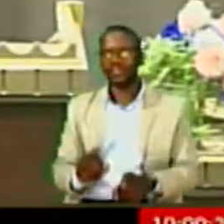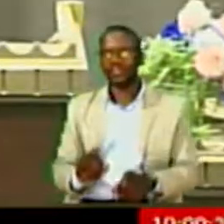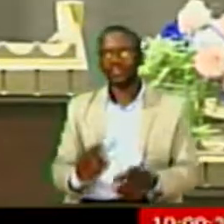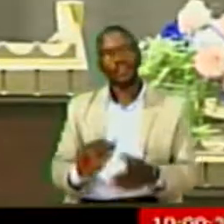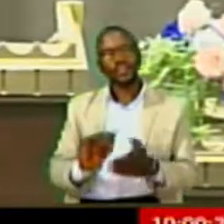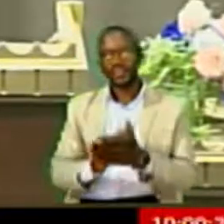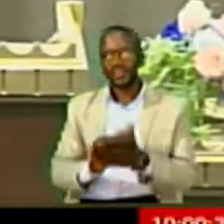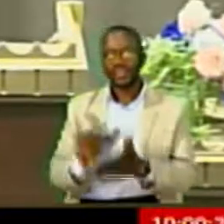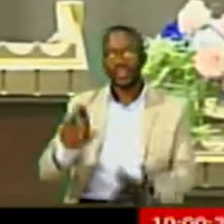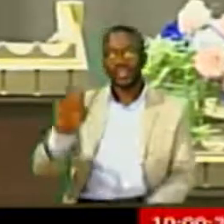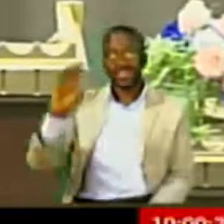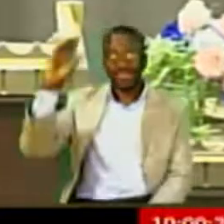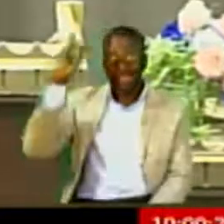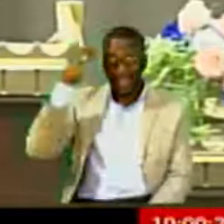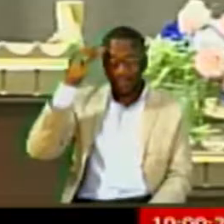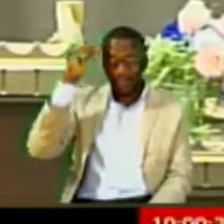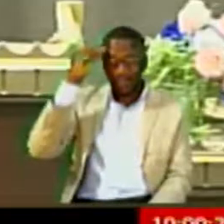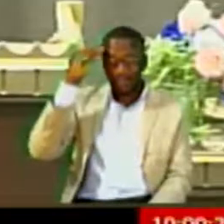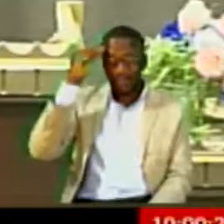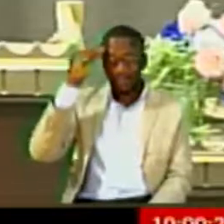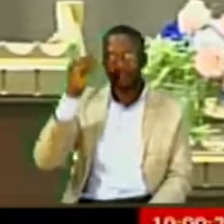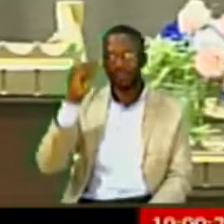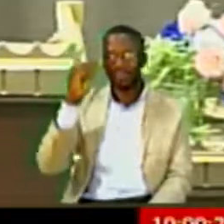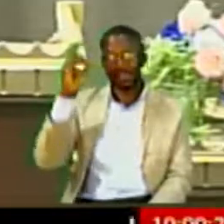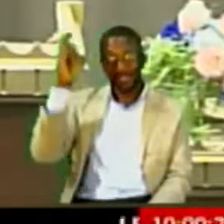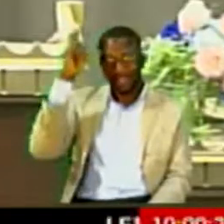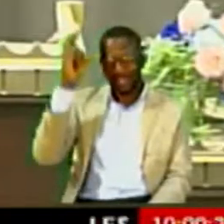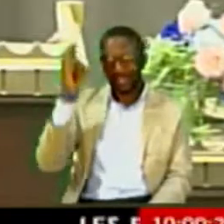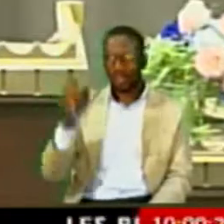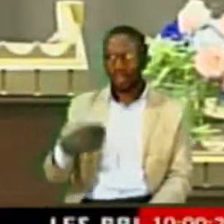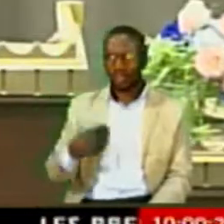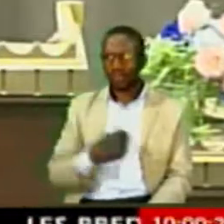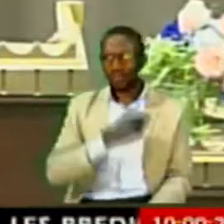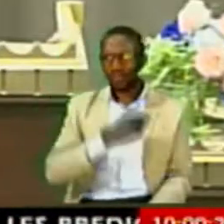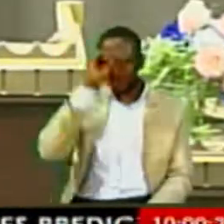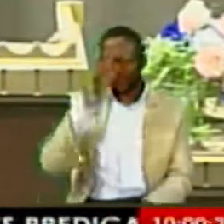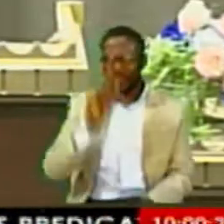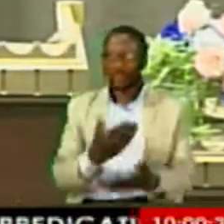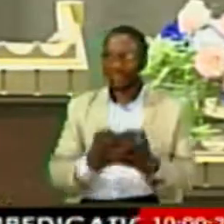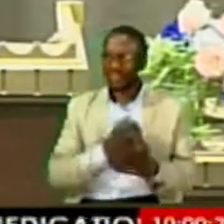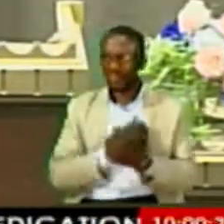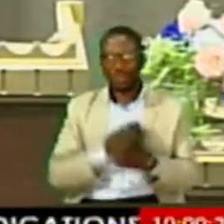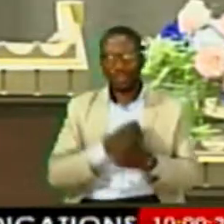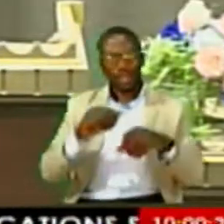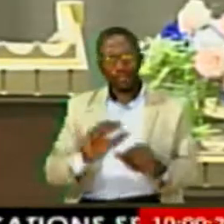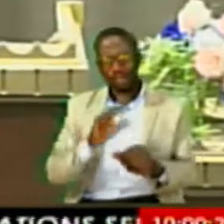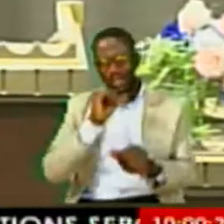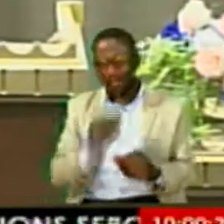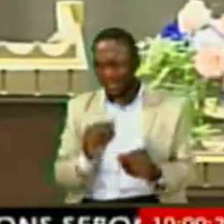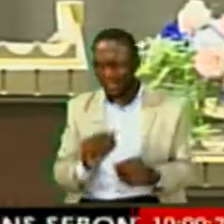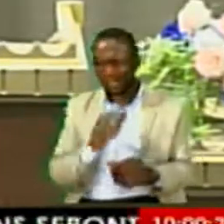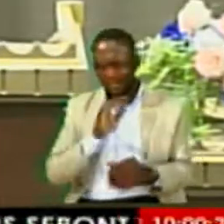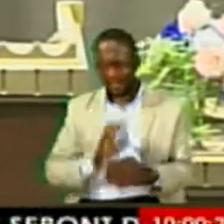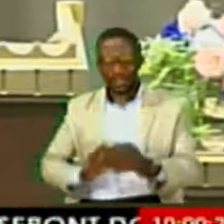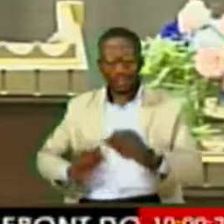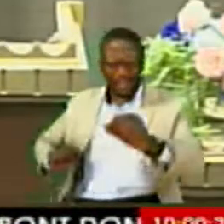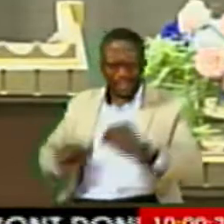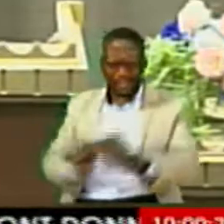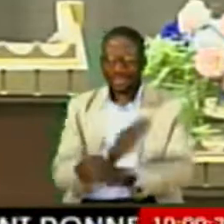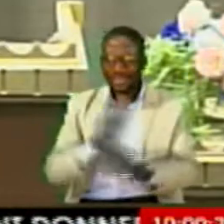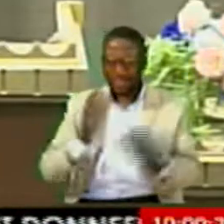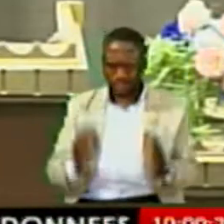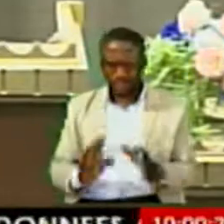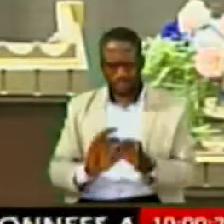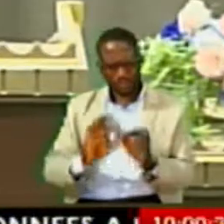le diable. And this is the devil. Nous, frères bien-aimés, we brothers beloved. Nous ne devons pas être des accusateurs de we frères. Should not